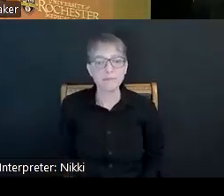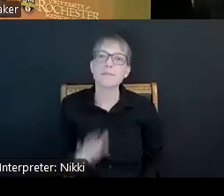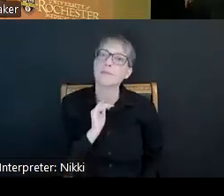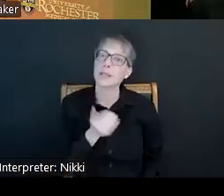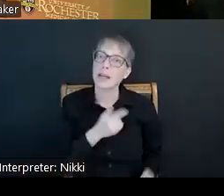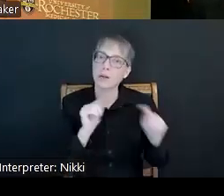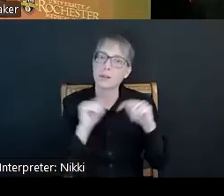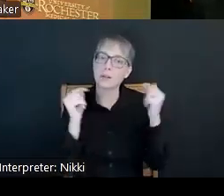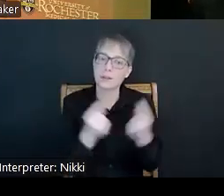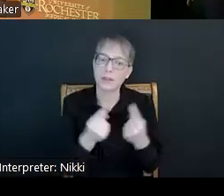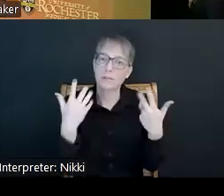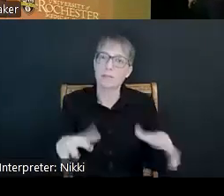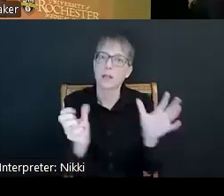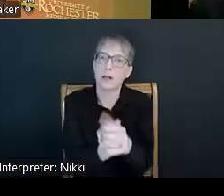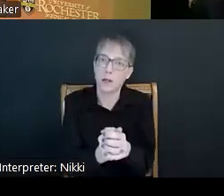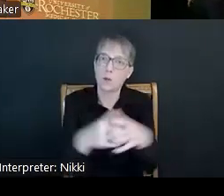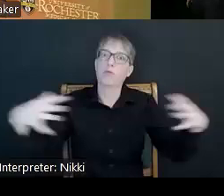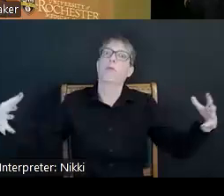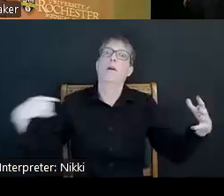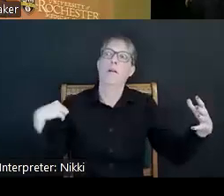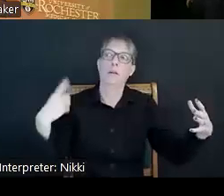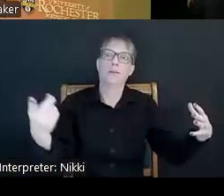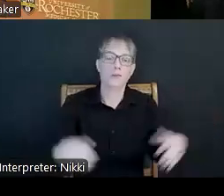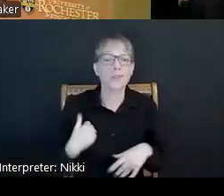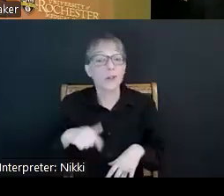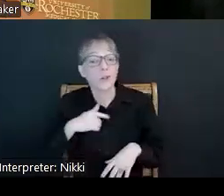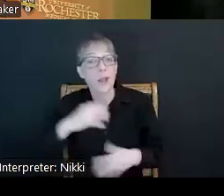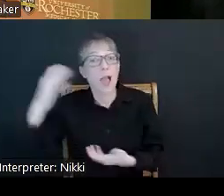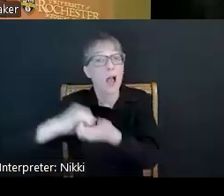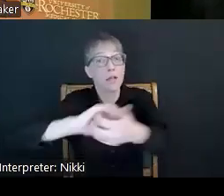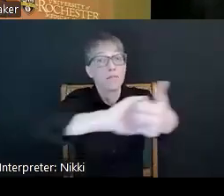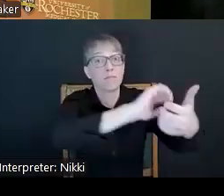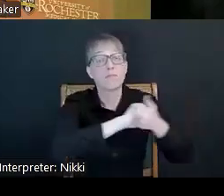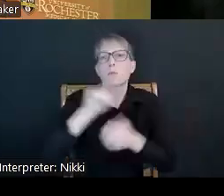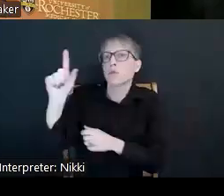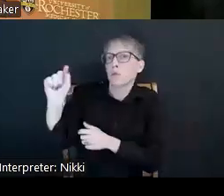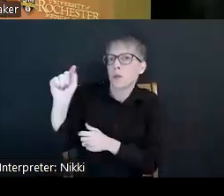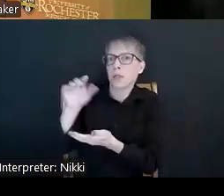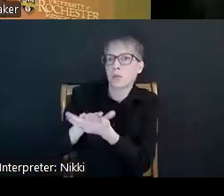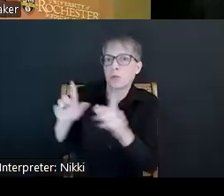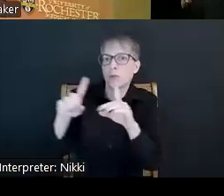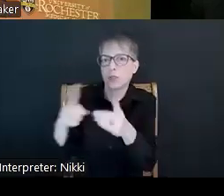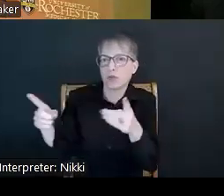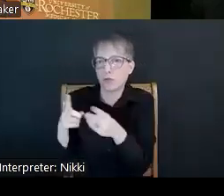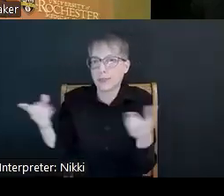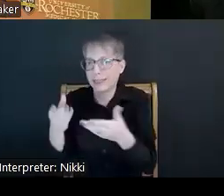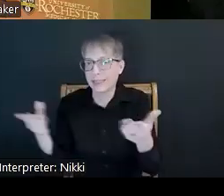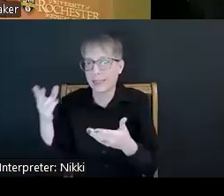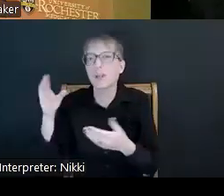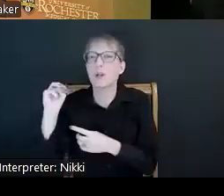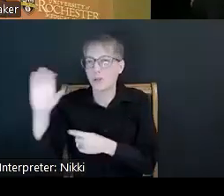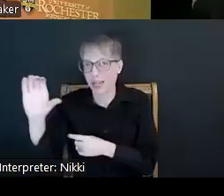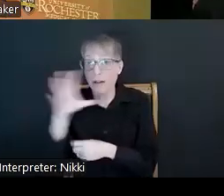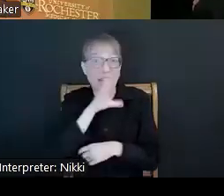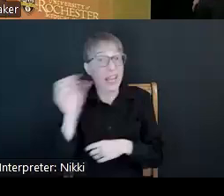grown significantly. We work with 20 local school districts here in Monroe County and several hundred across New York State,